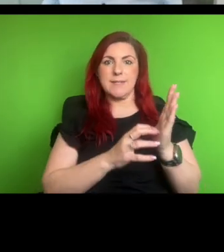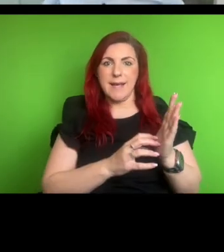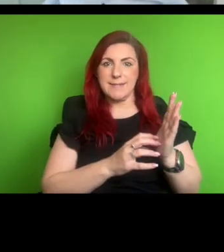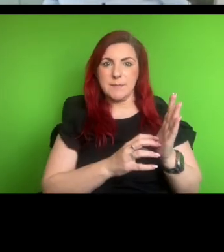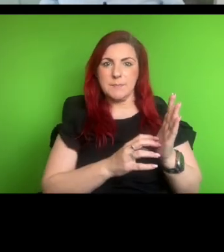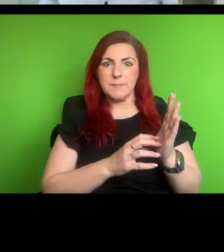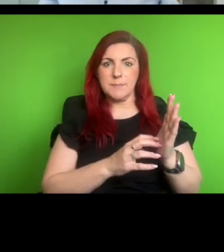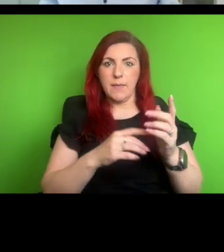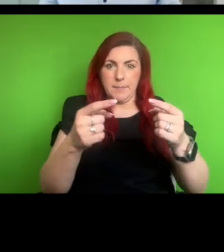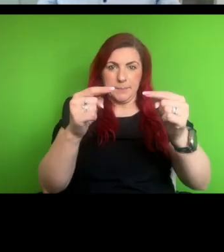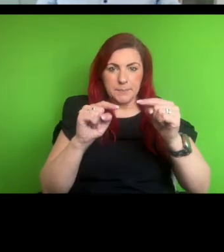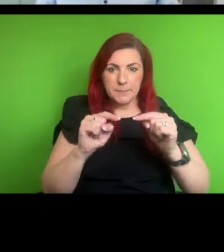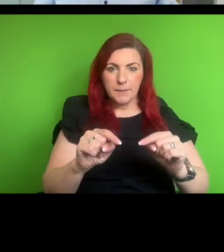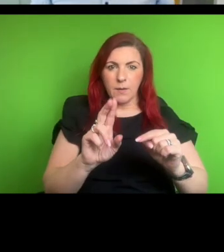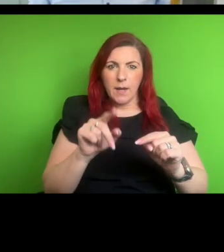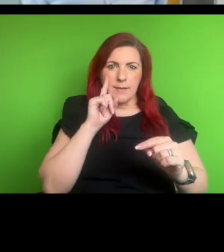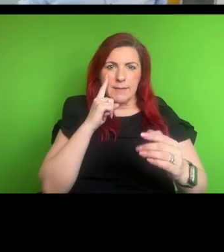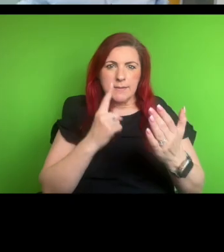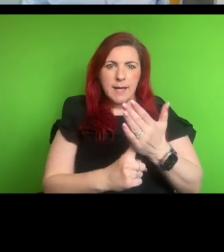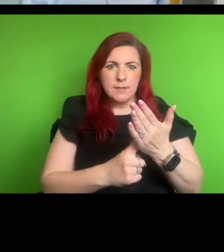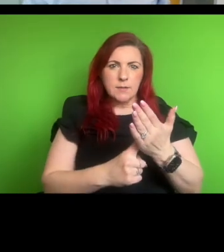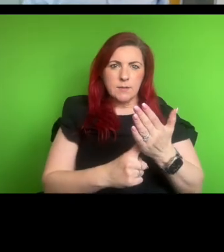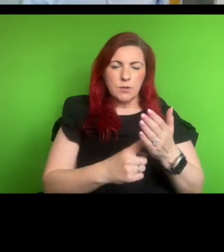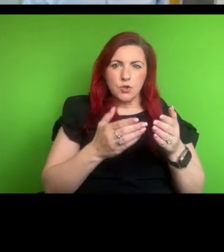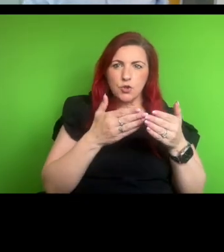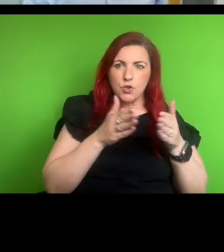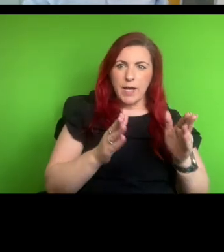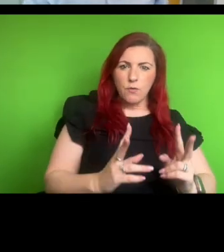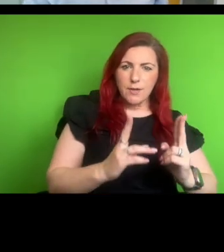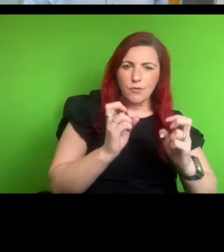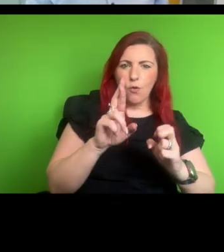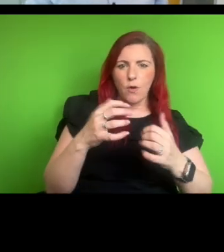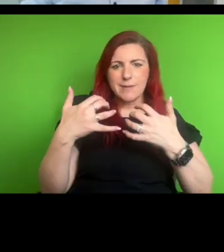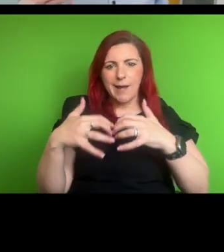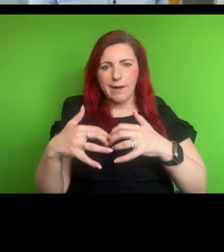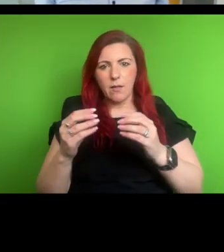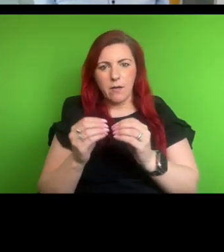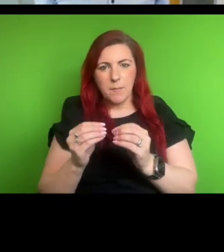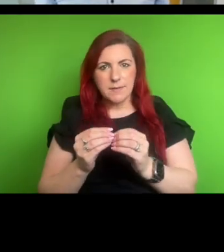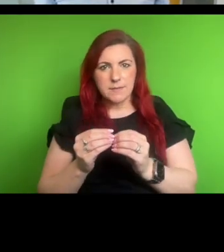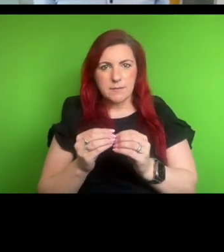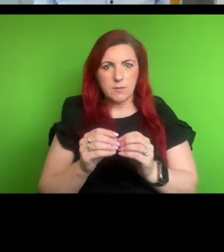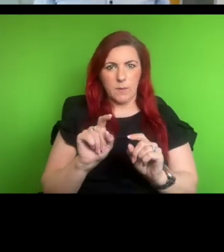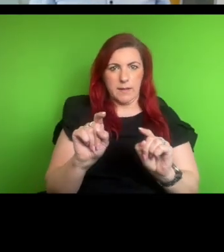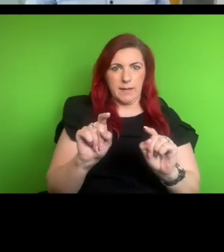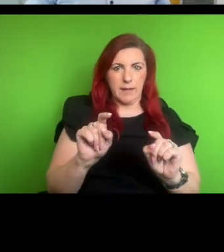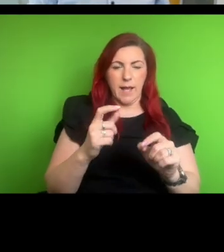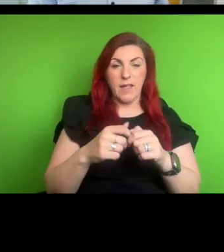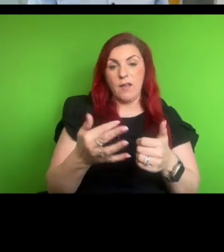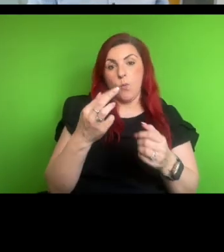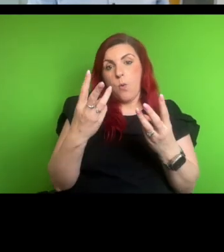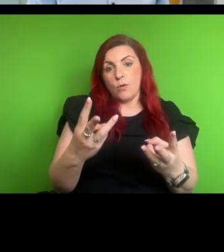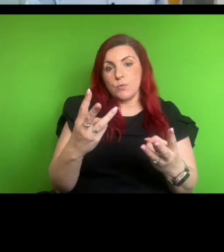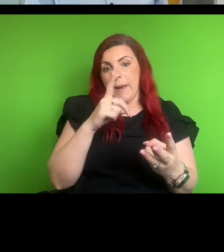whether it's a general, editorial, or technical comment. And if you wish, you can put in your name. All of these comments will be looked at by the